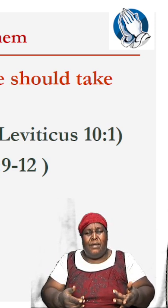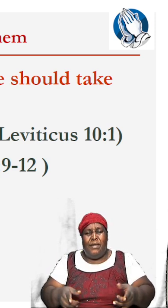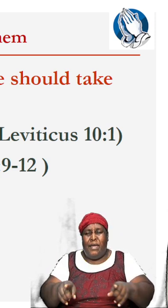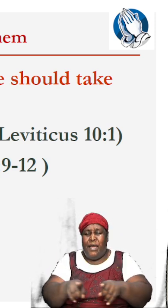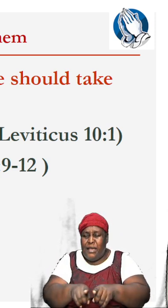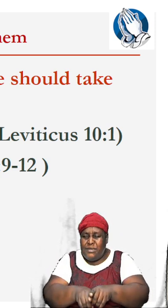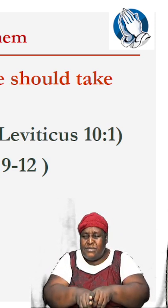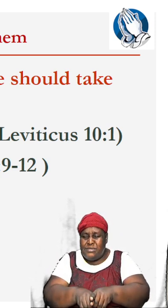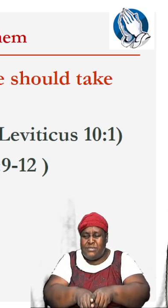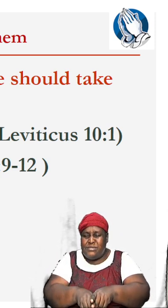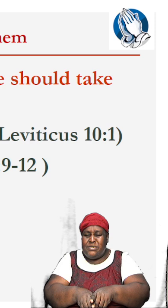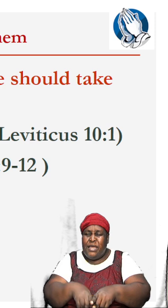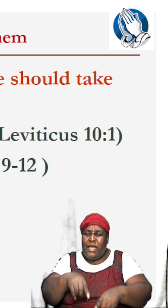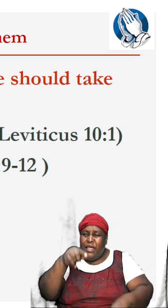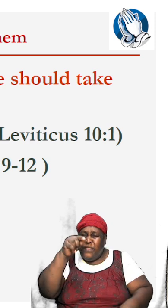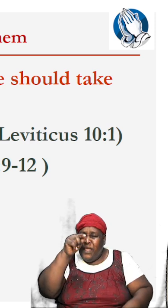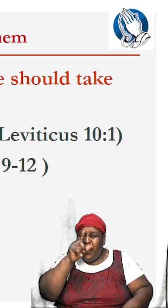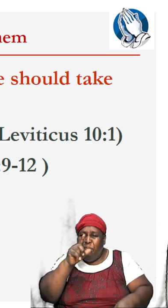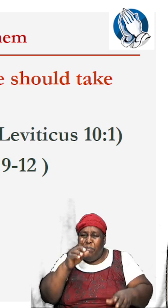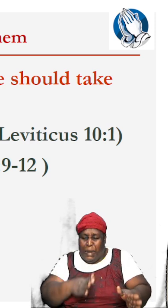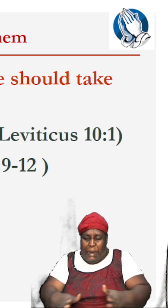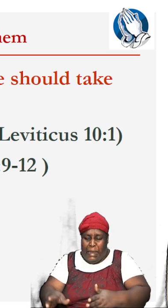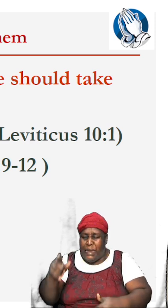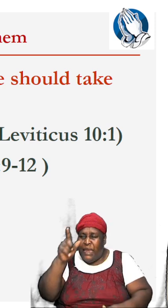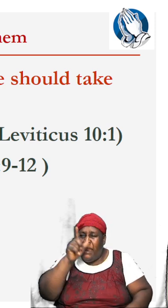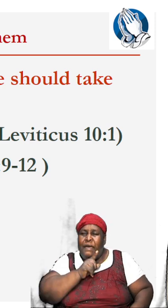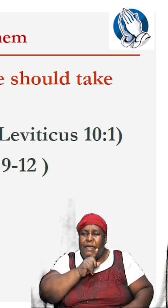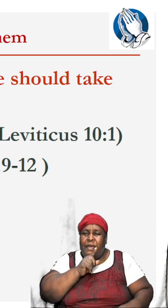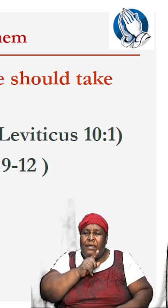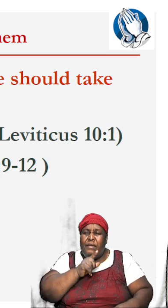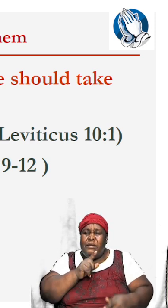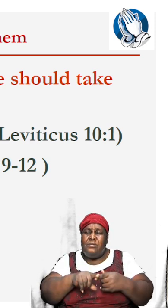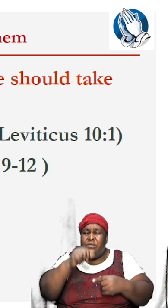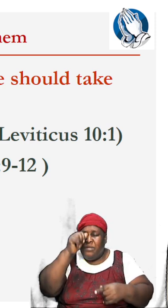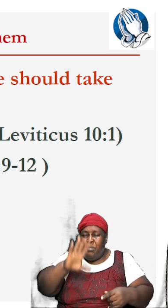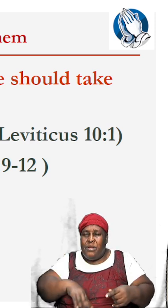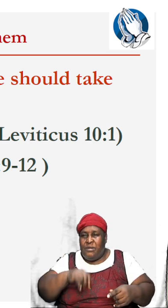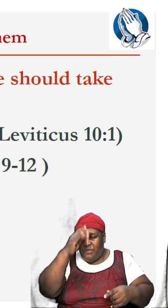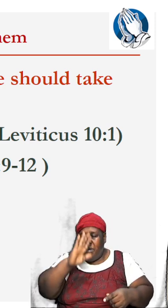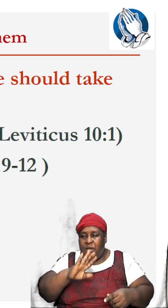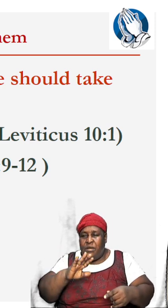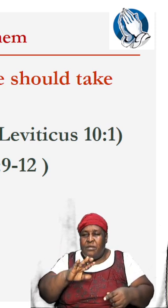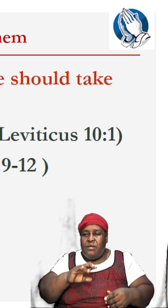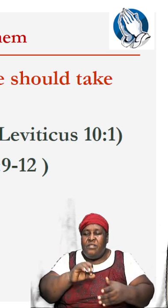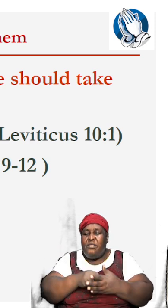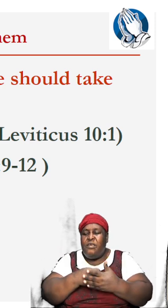they told a lie to the man of God, praise God, they dropped down dead.